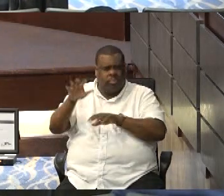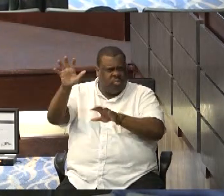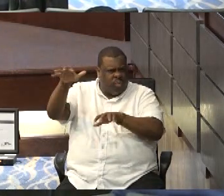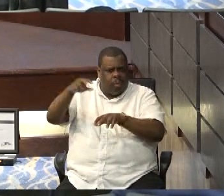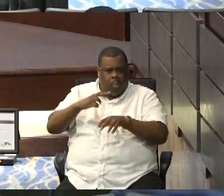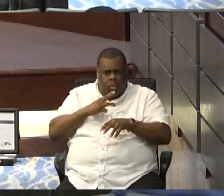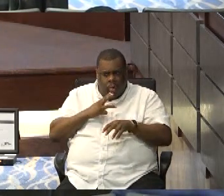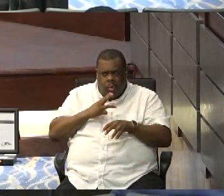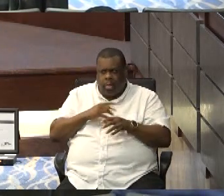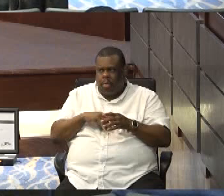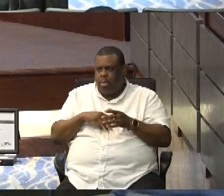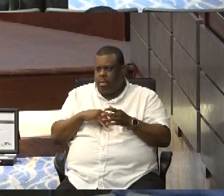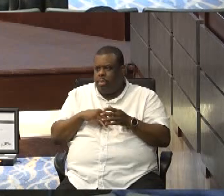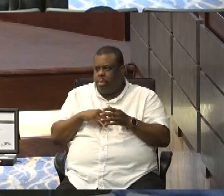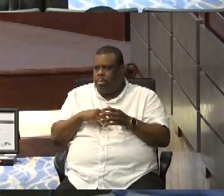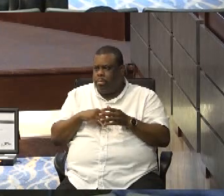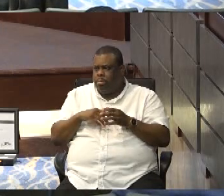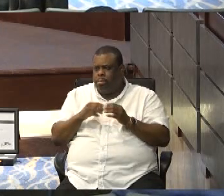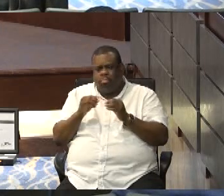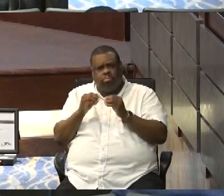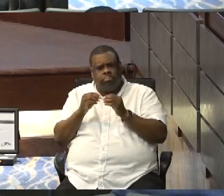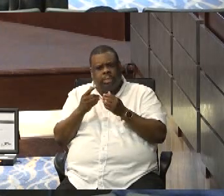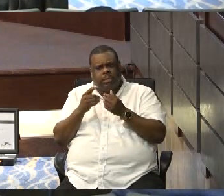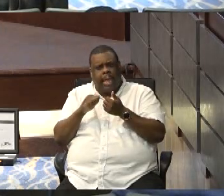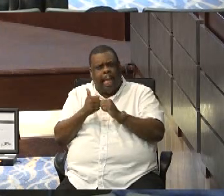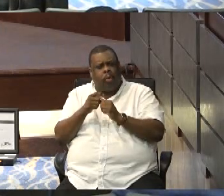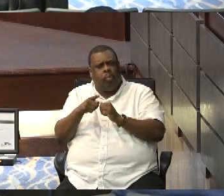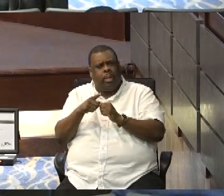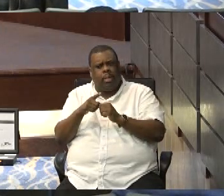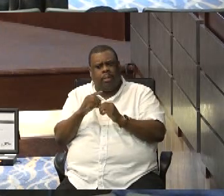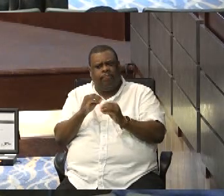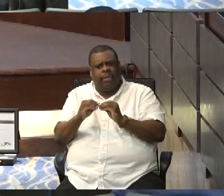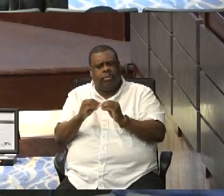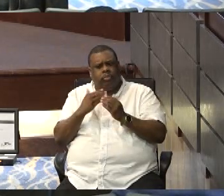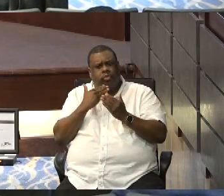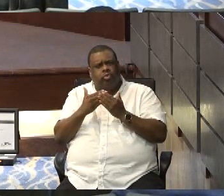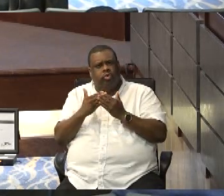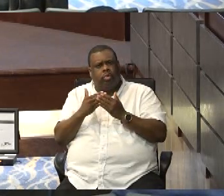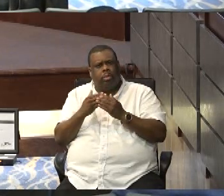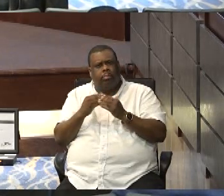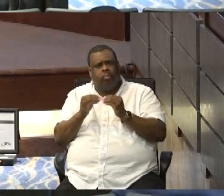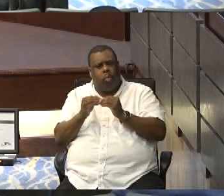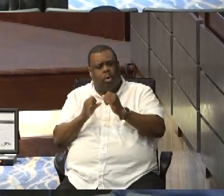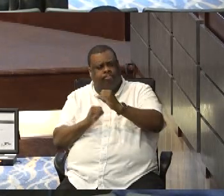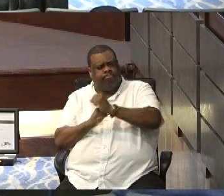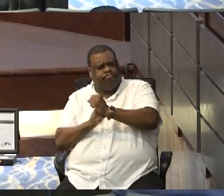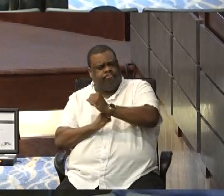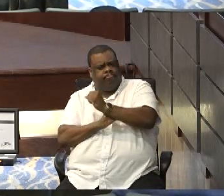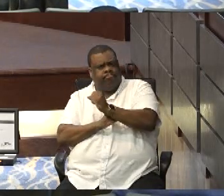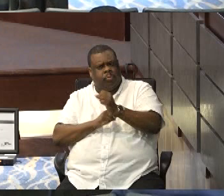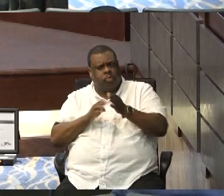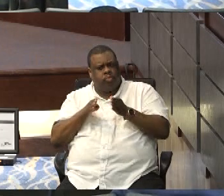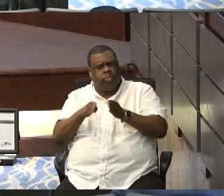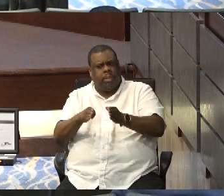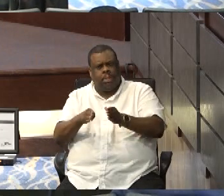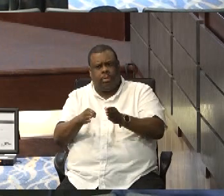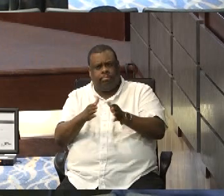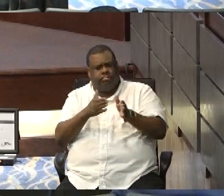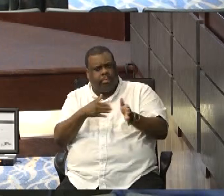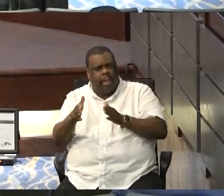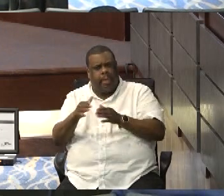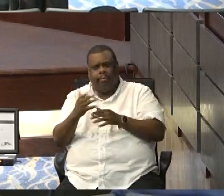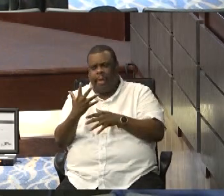just creating a more durable, I guess. My durability keeps coming up here. Yeah. Instead of a 5-year, 10-year, we're kind of